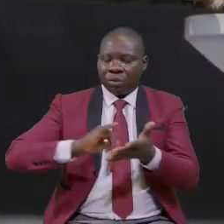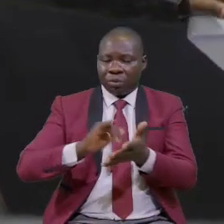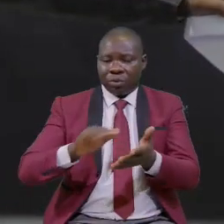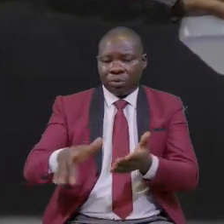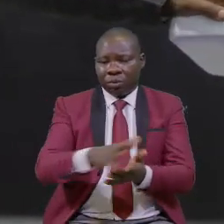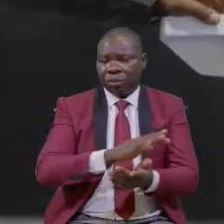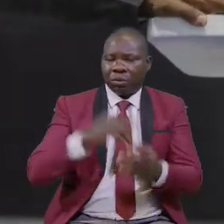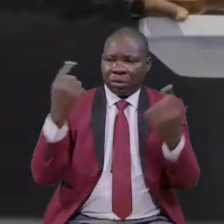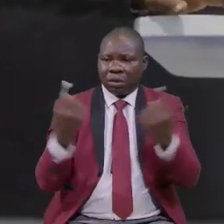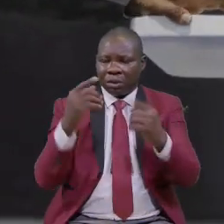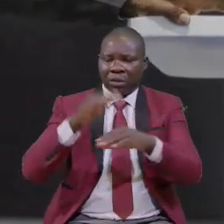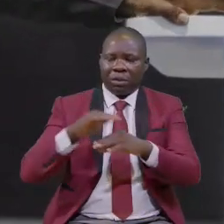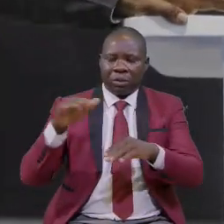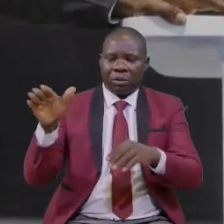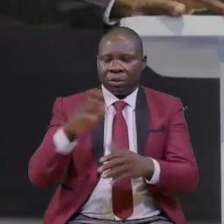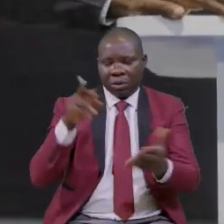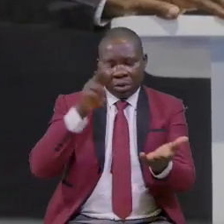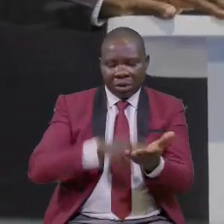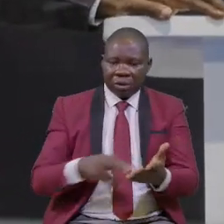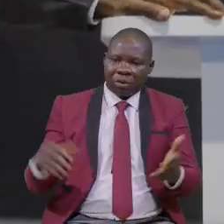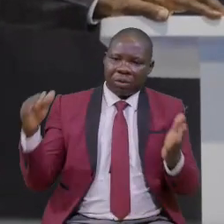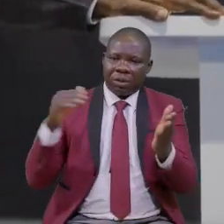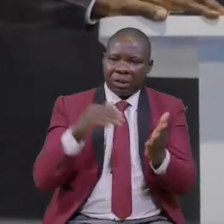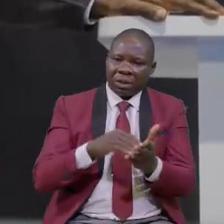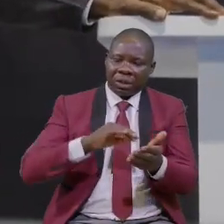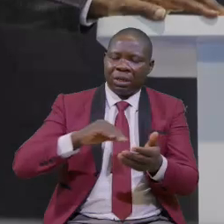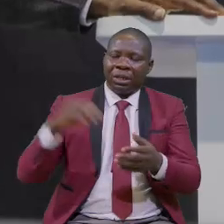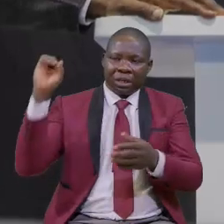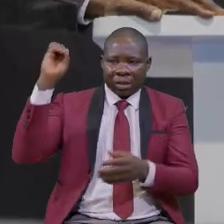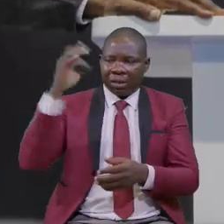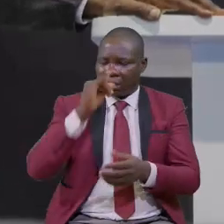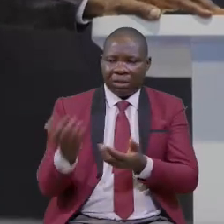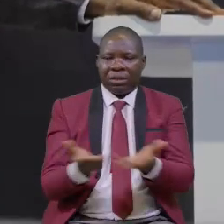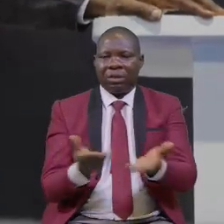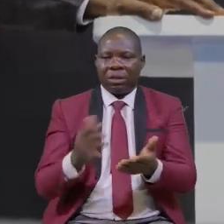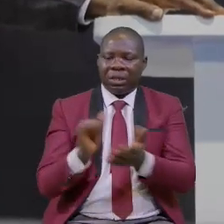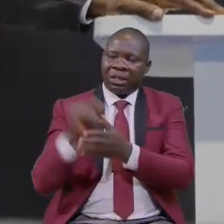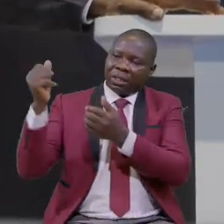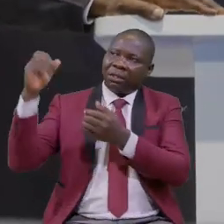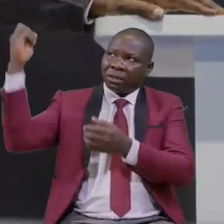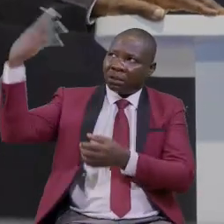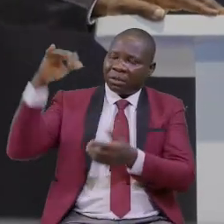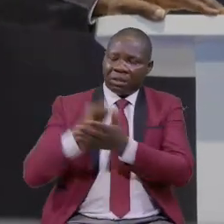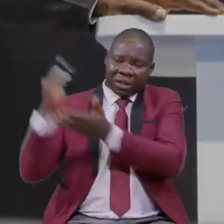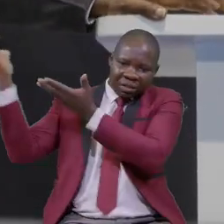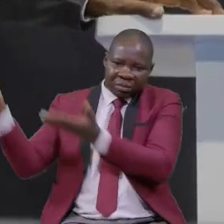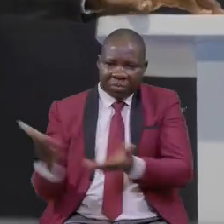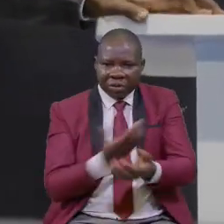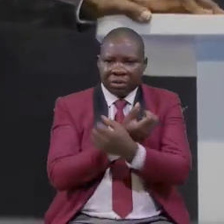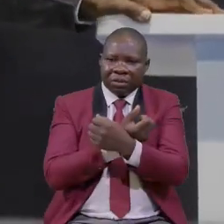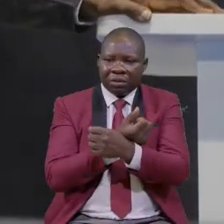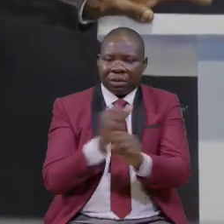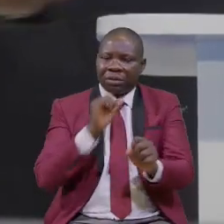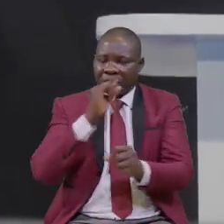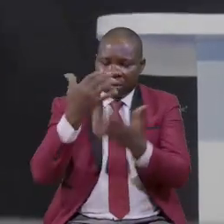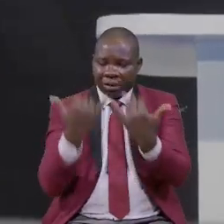anymore. Grace is available. That grace that brings salvation is now appearing to